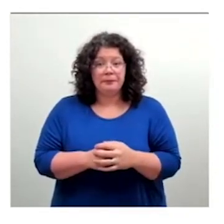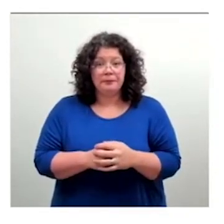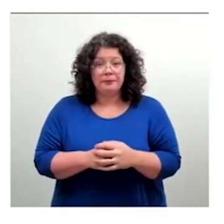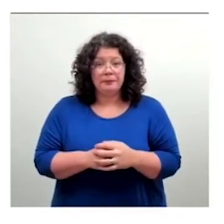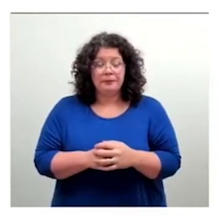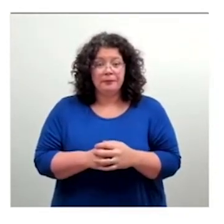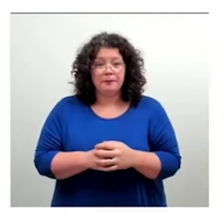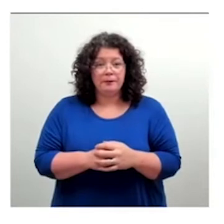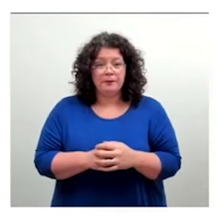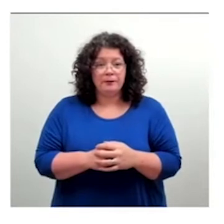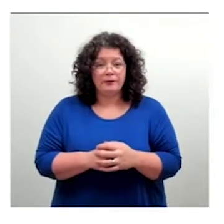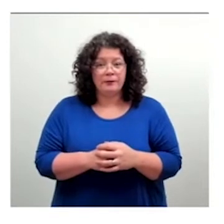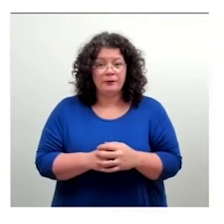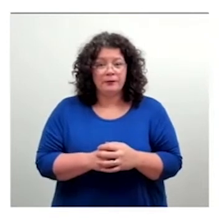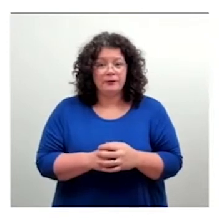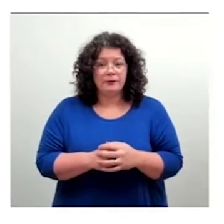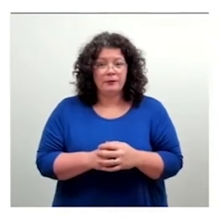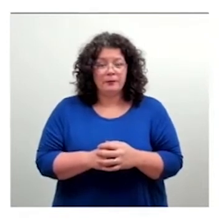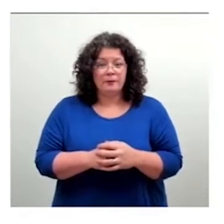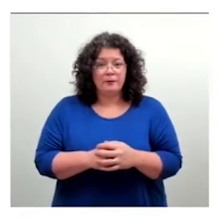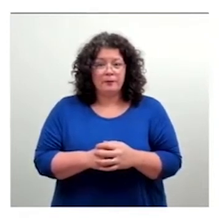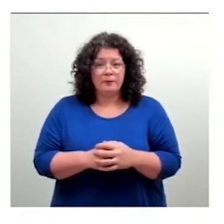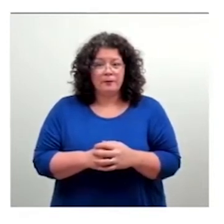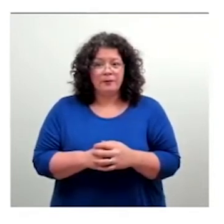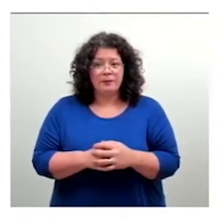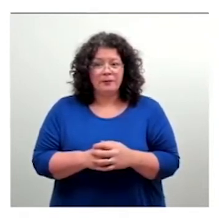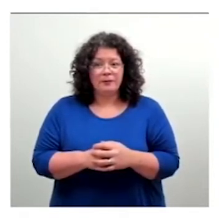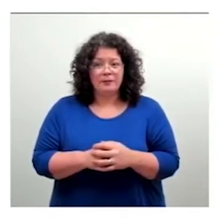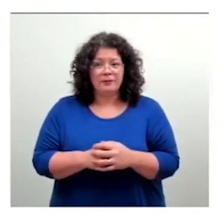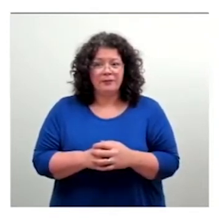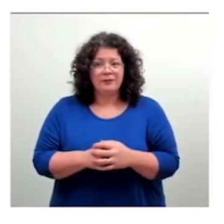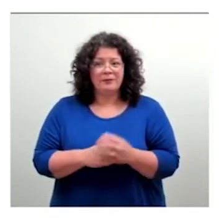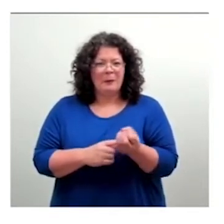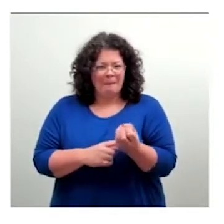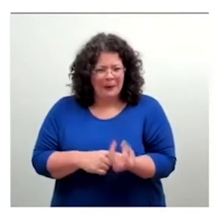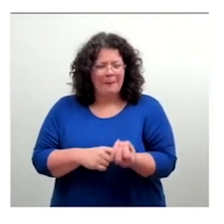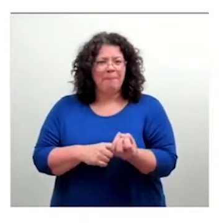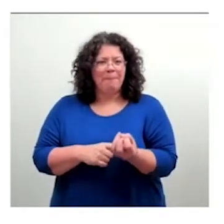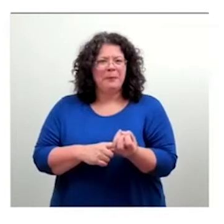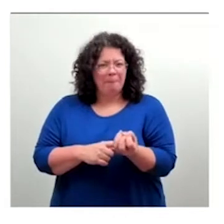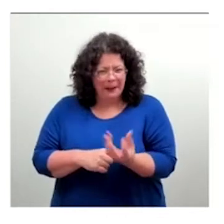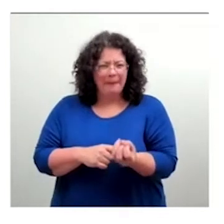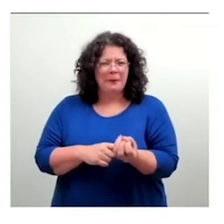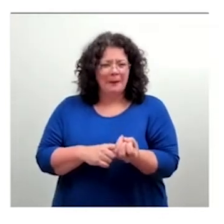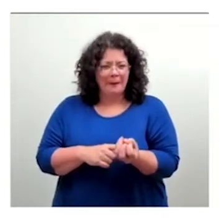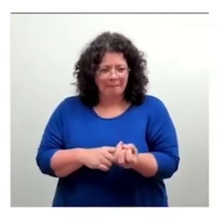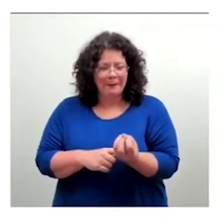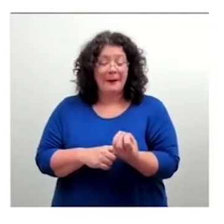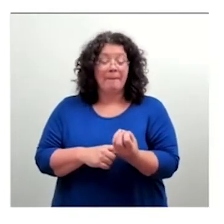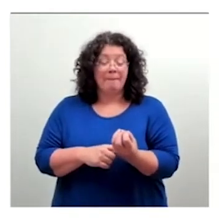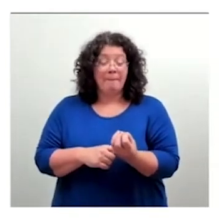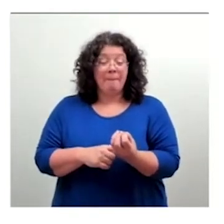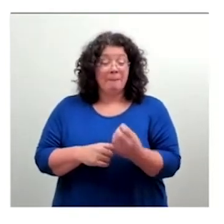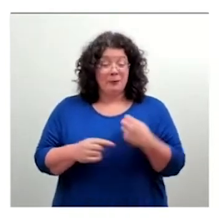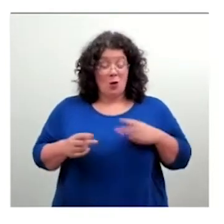Gilbert's and Main. And Beacon close by. I can see the door. here we are. Fantastic. Emily,